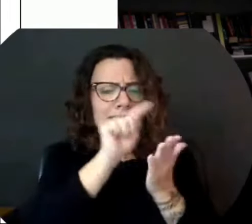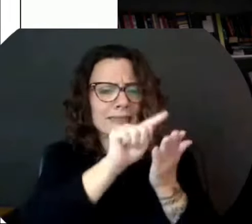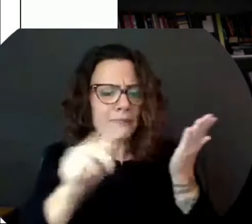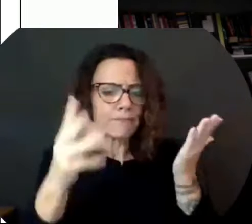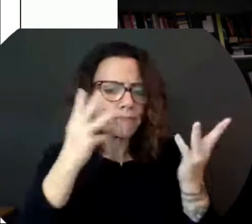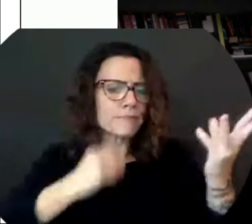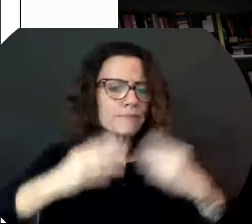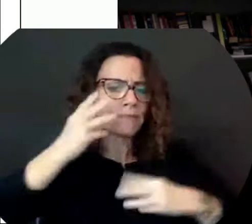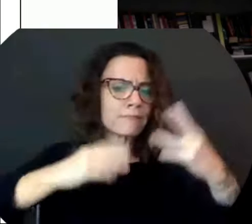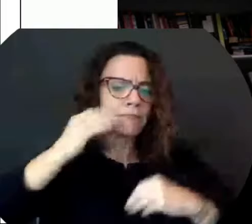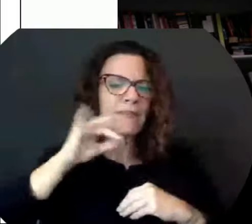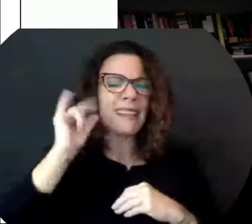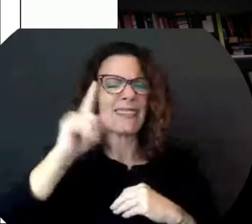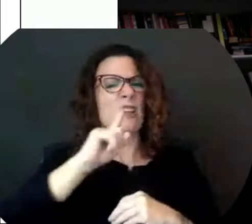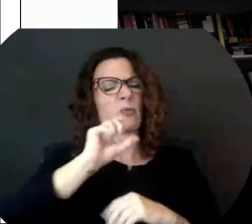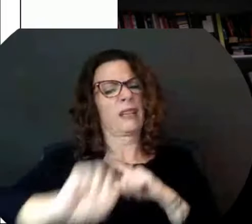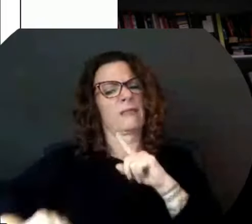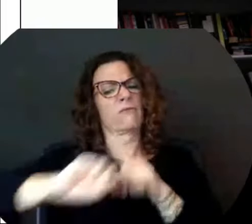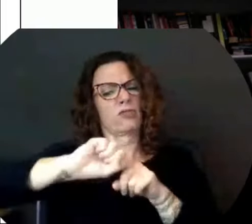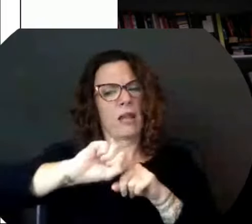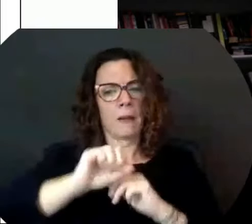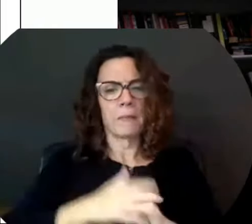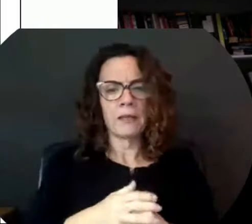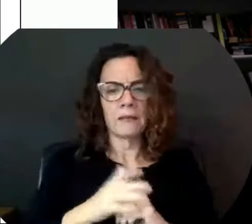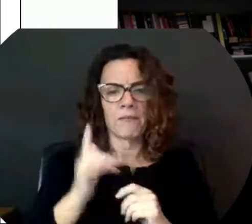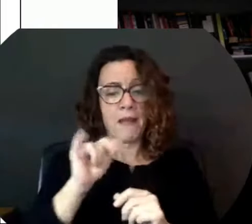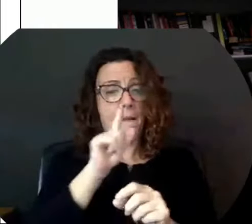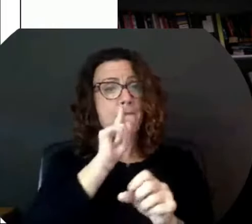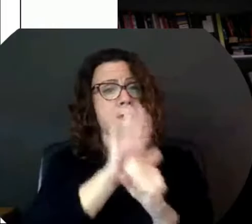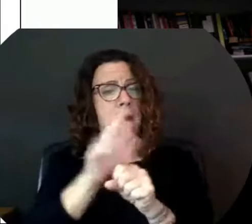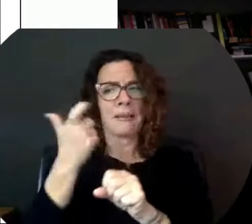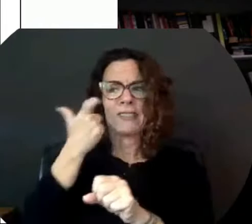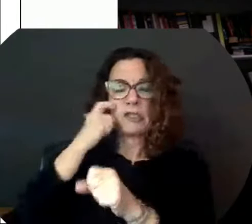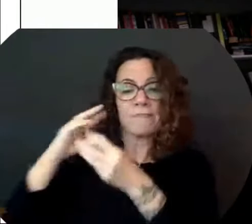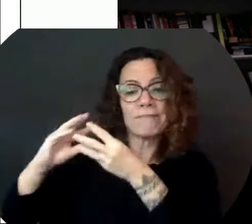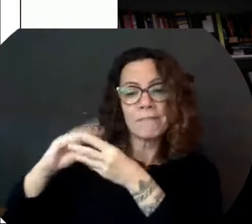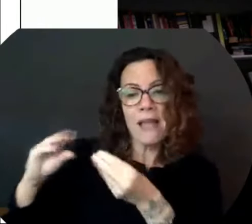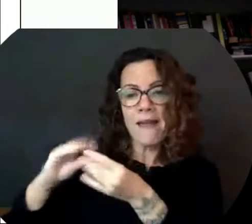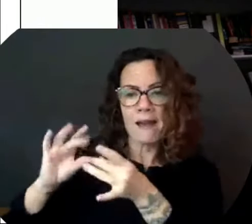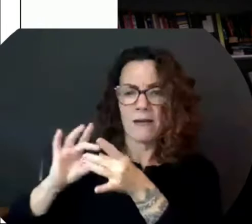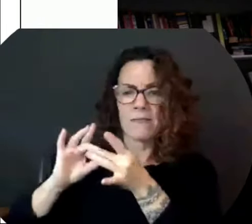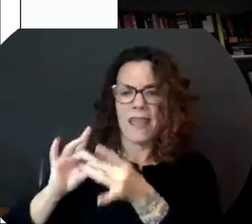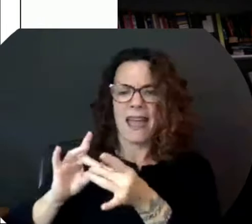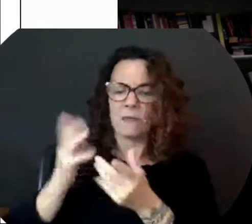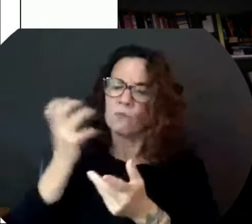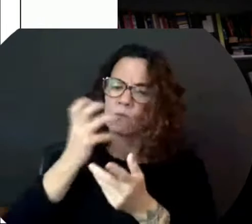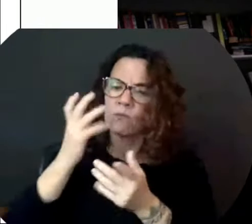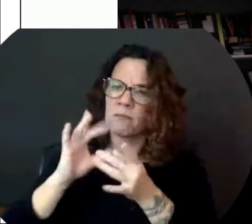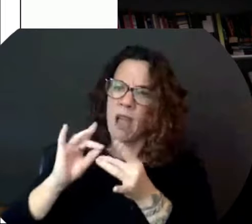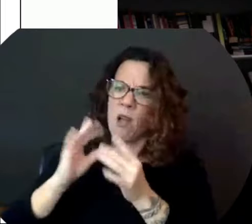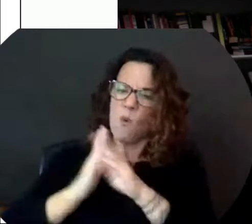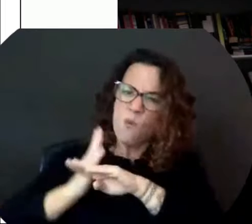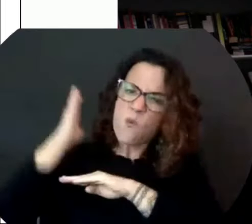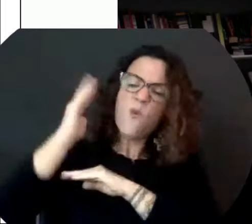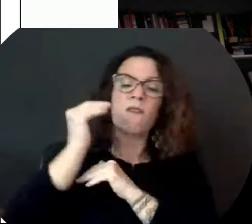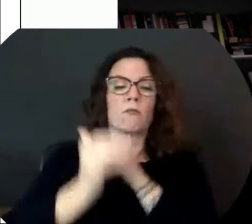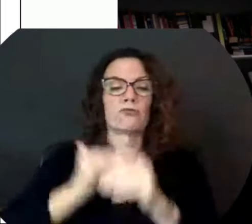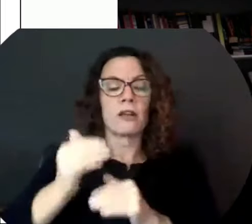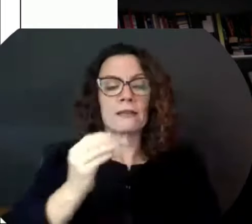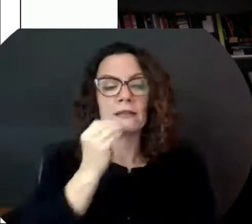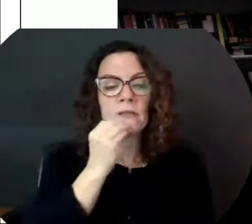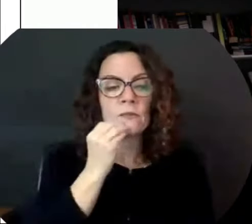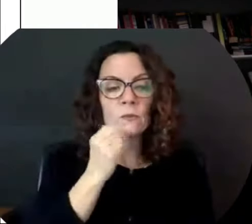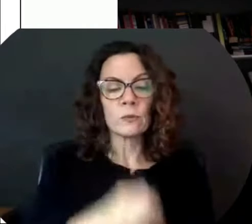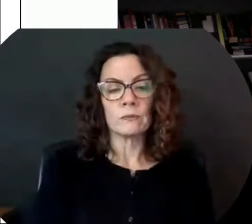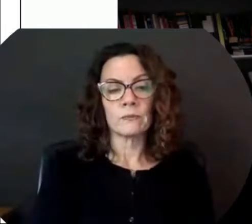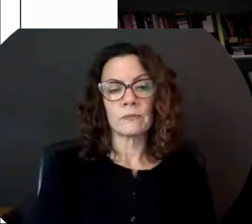made about the kind of over-processed food that for the moment feels like it's nutritious or